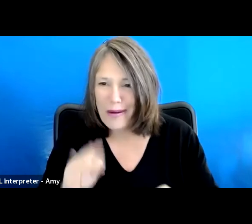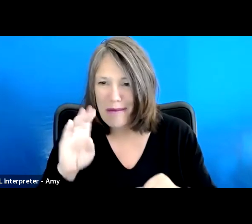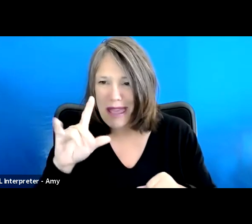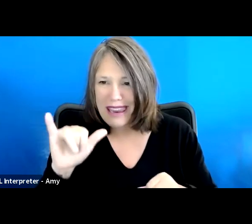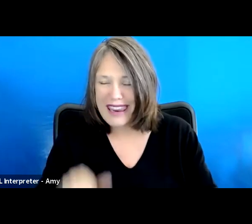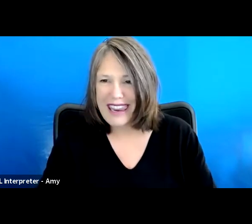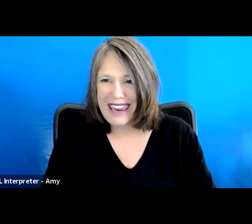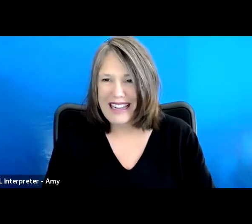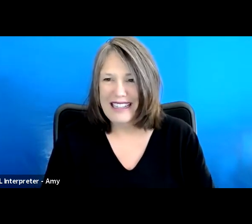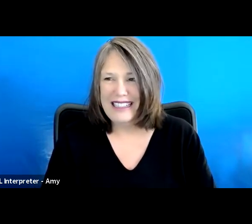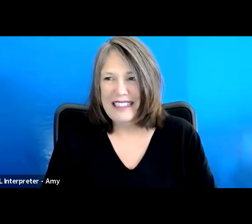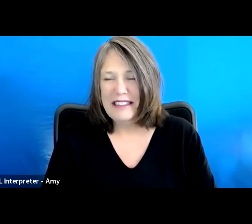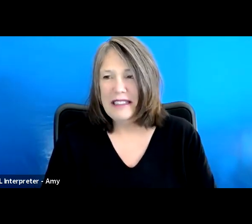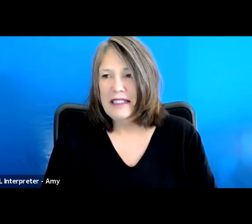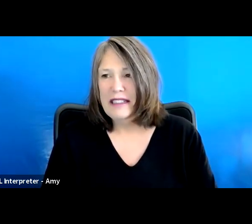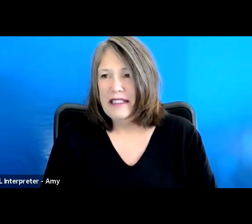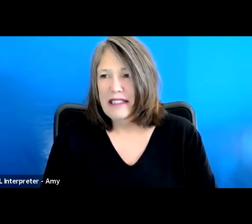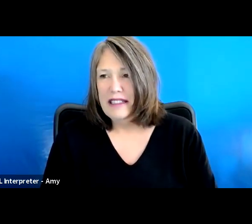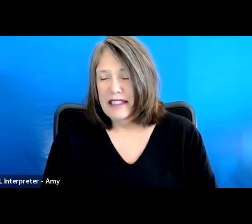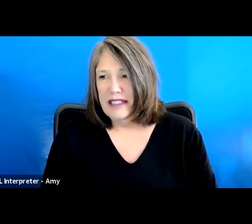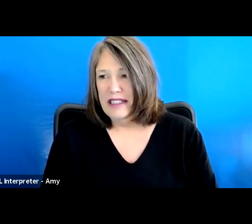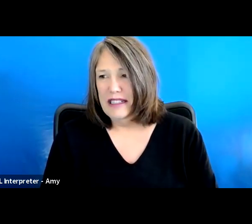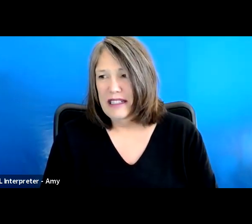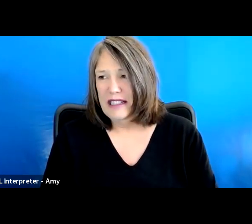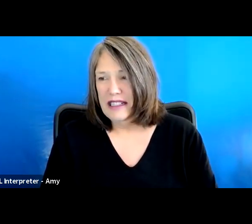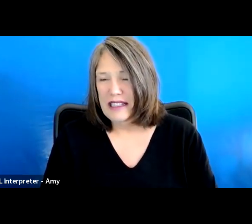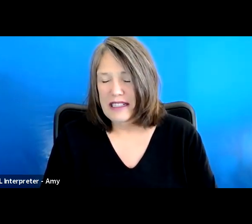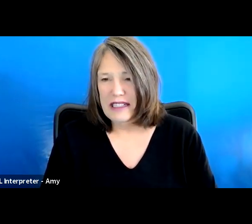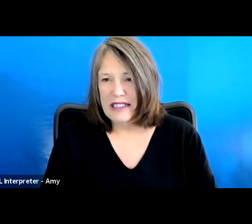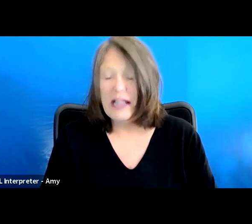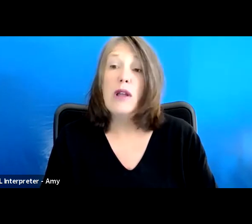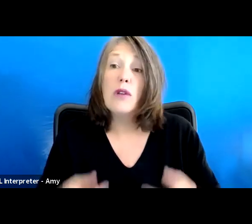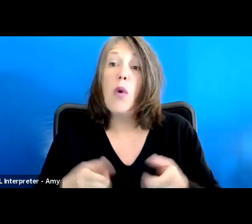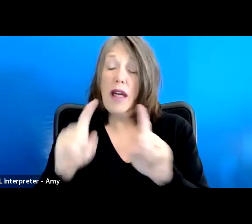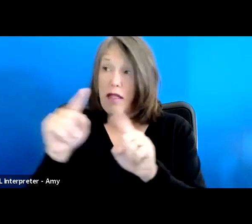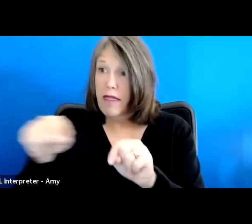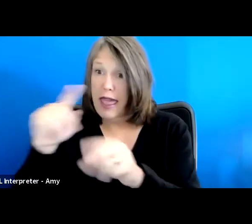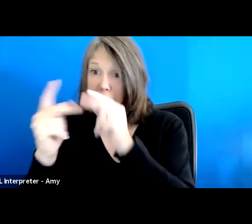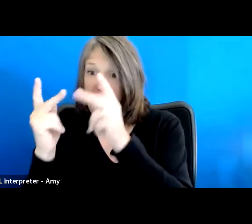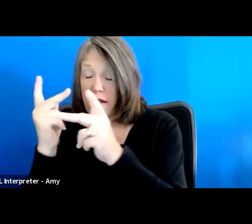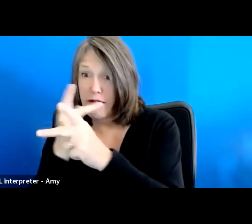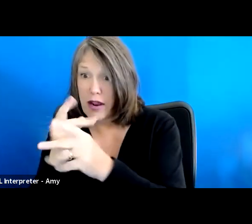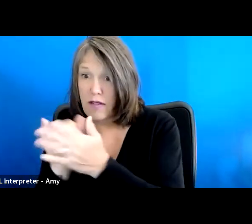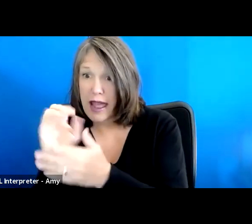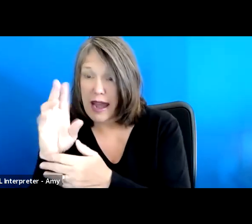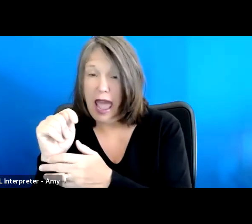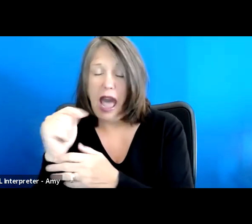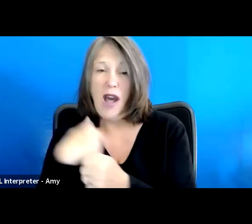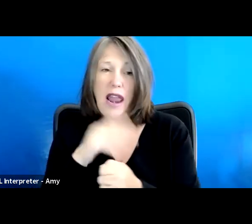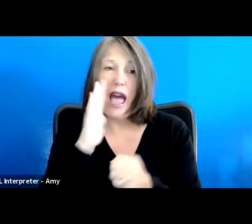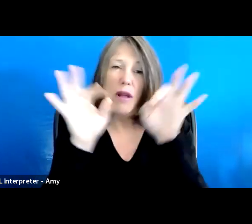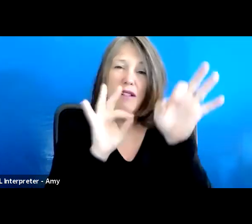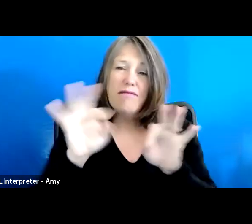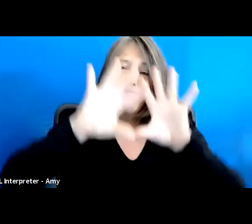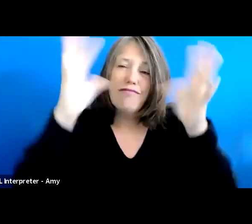sorted out. But while they troubleshoot that, I will take us through a little bit of the